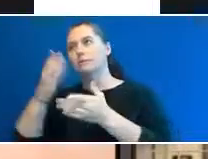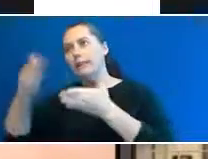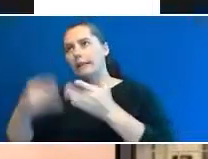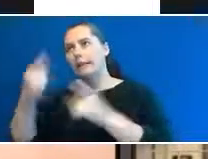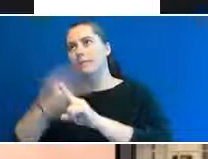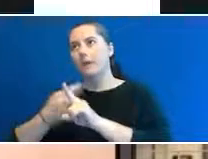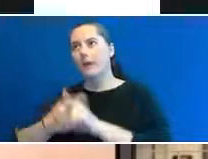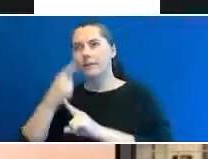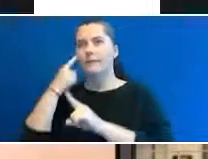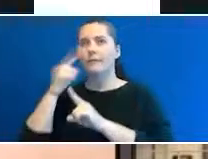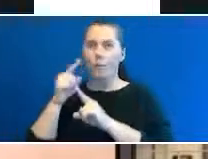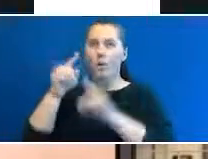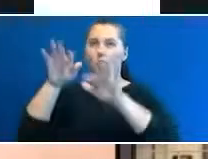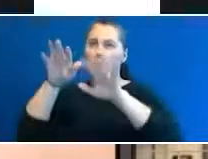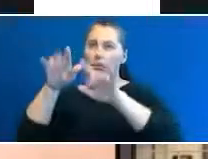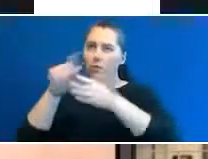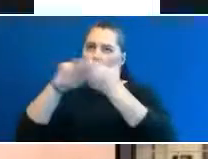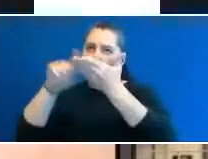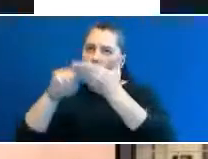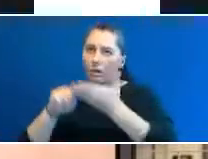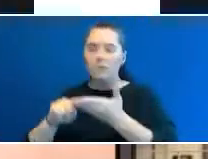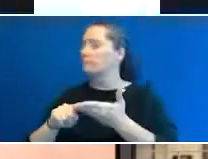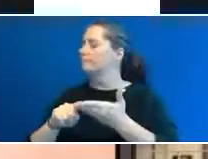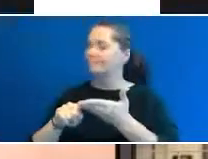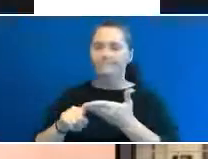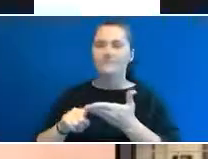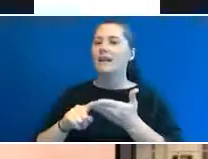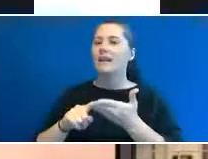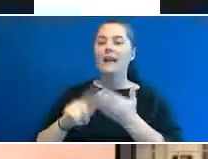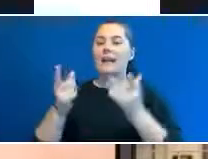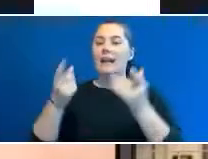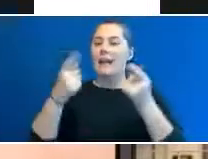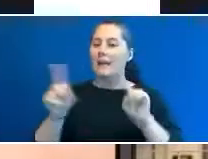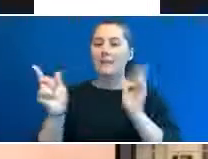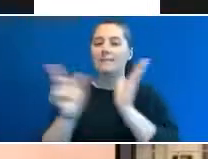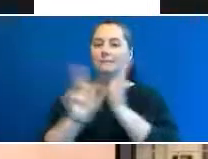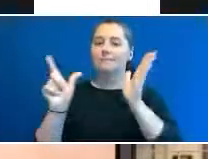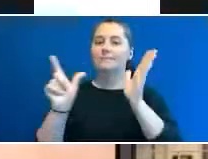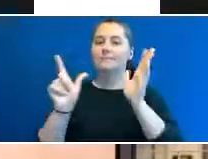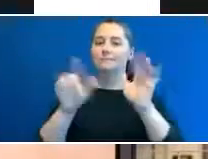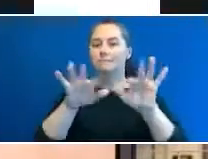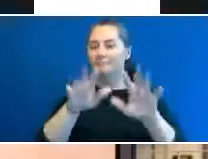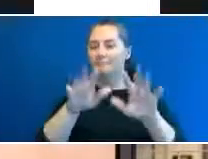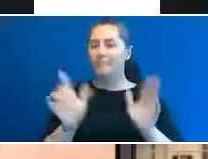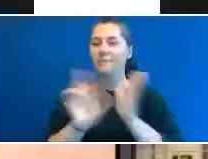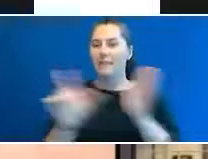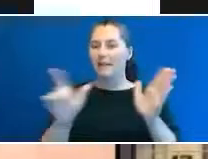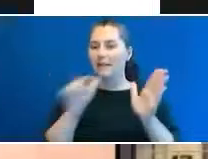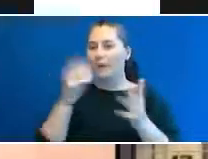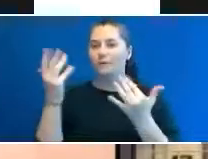or reach inside our big box of receipts. This is all going to take care of it for us right there and then.